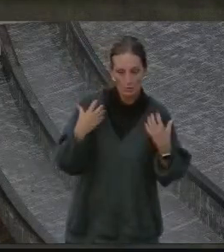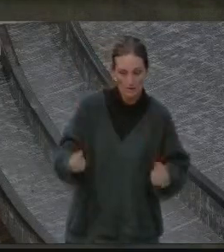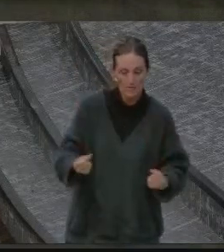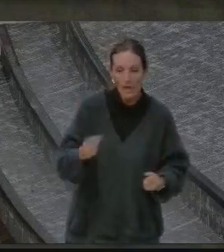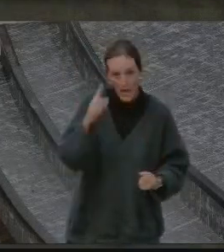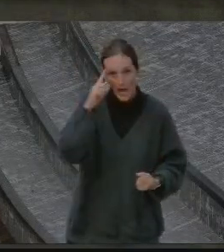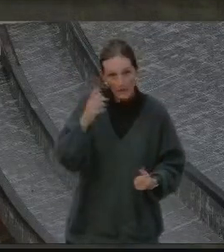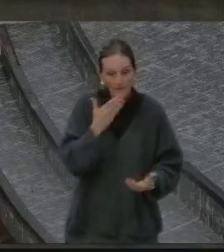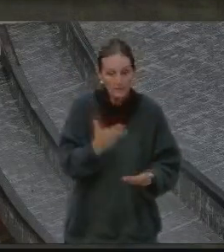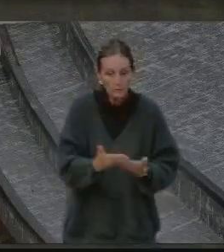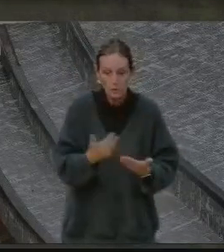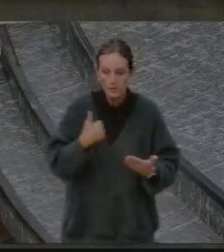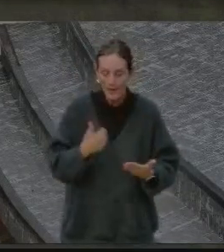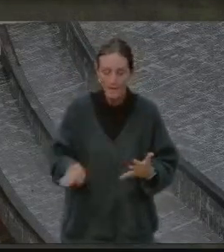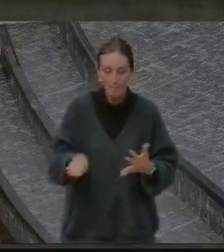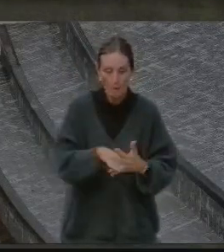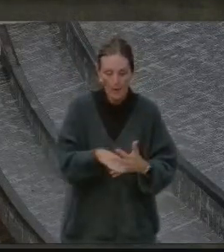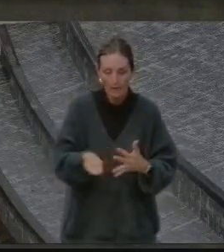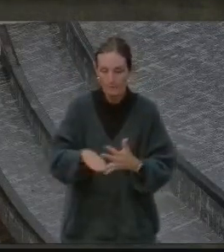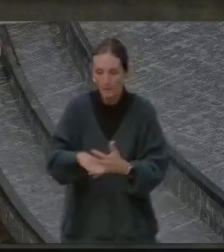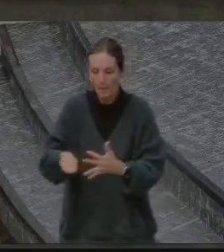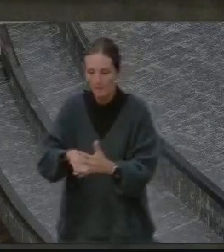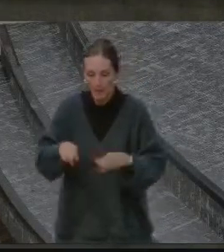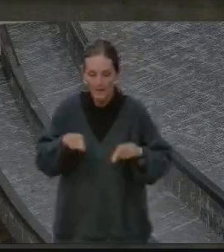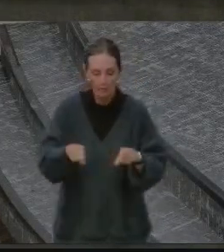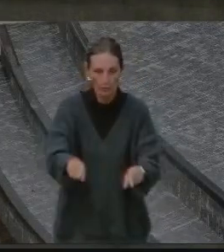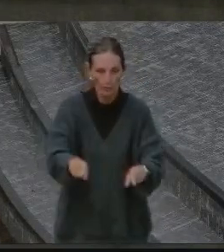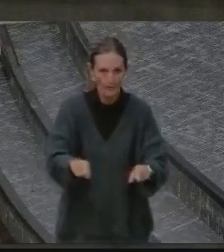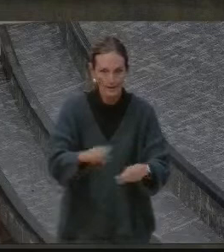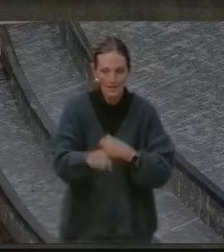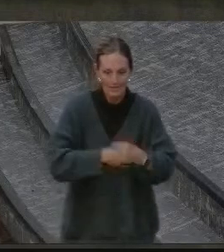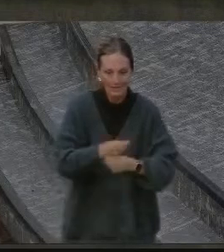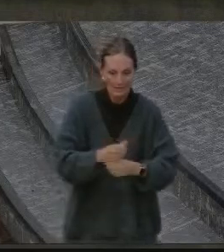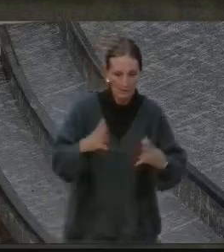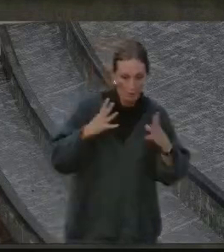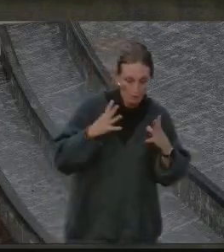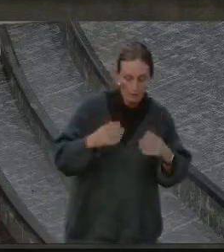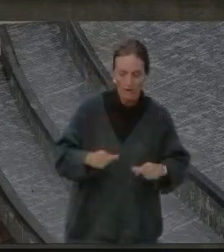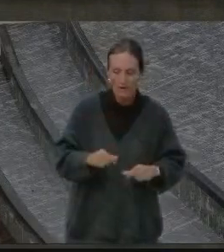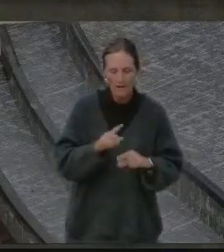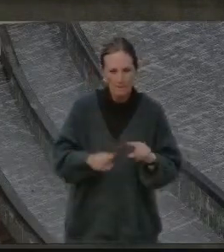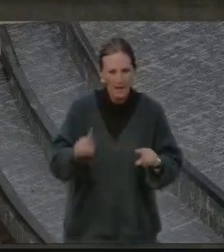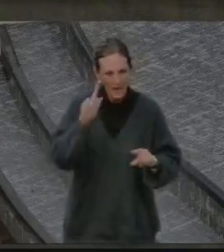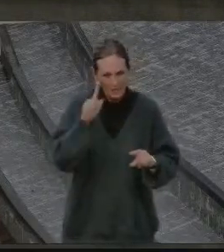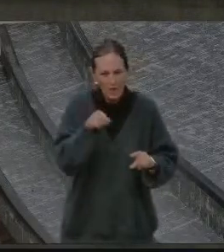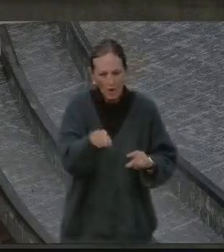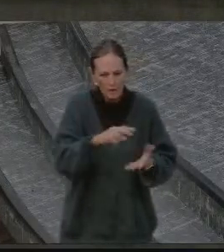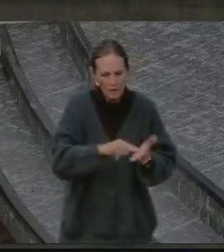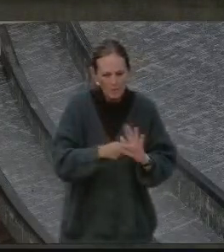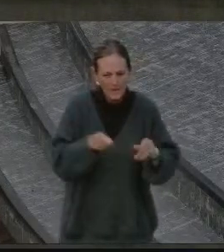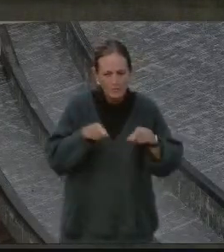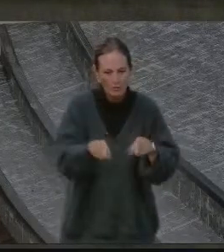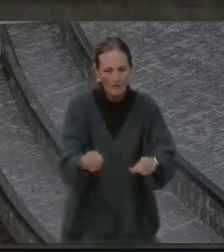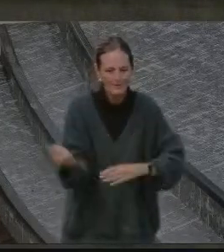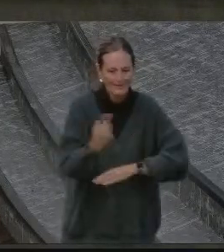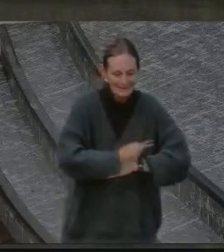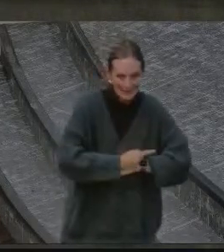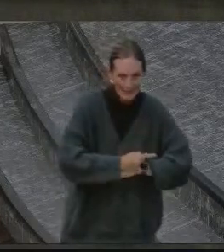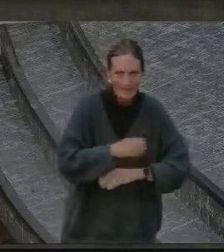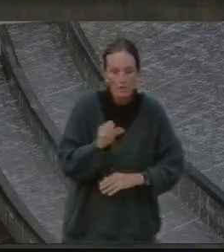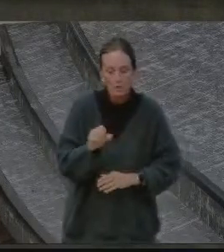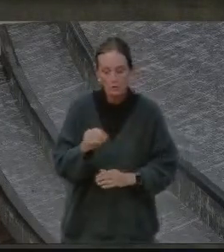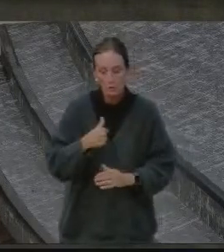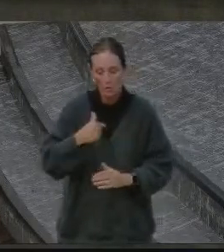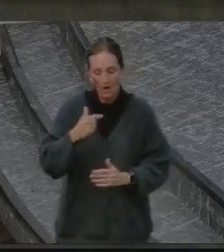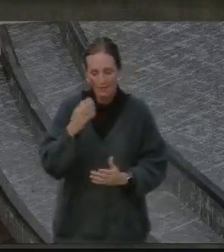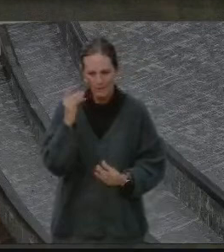to have breaks throughout the year, but what I actually thought you were going to talk about was having breaks throughout the day. And I wondered if there